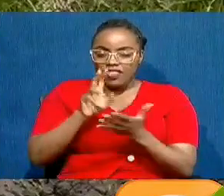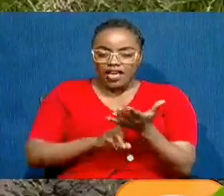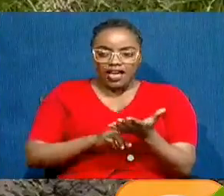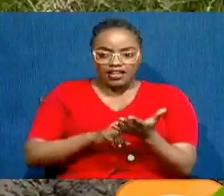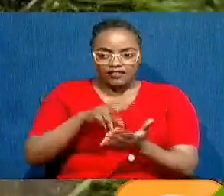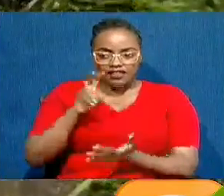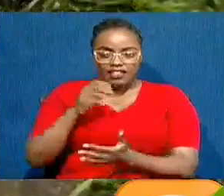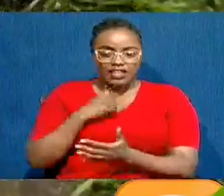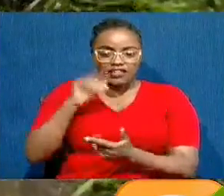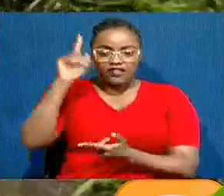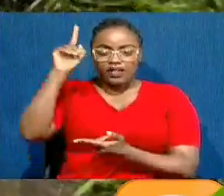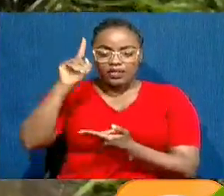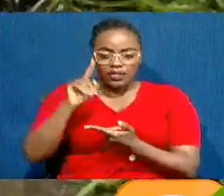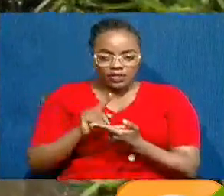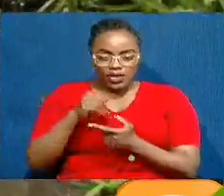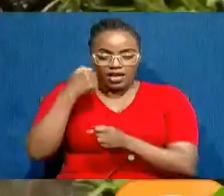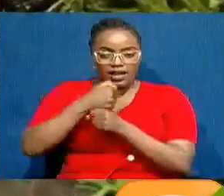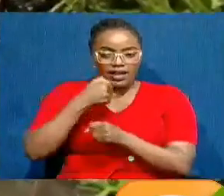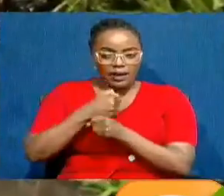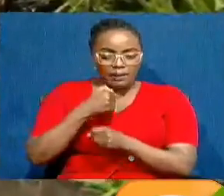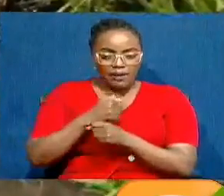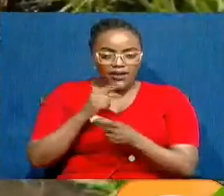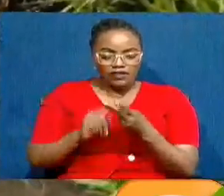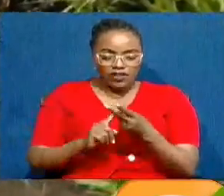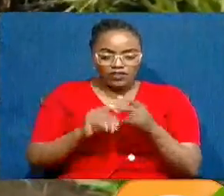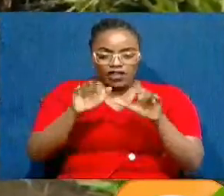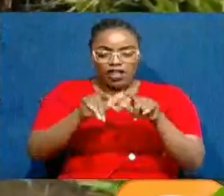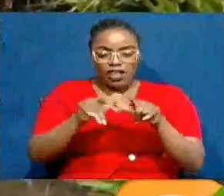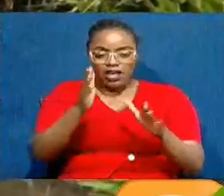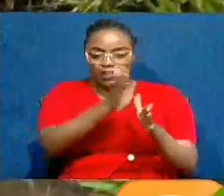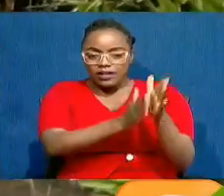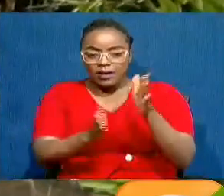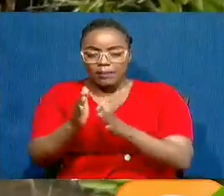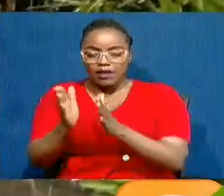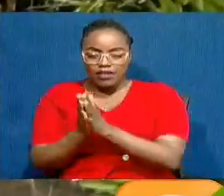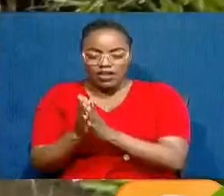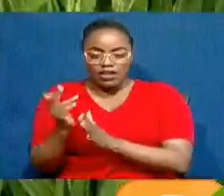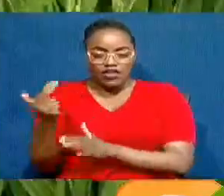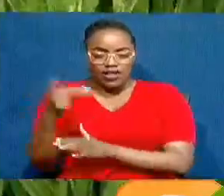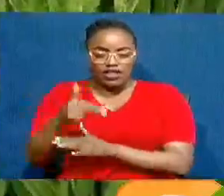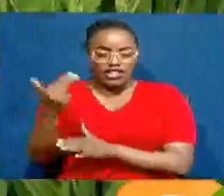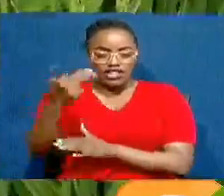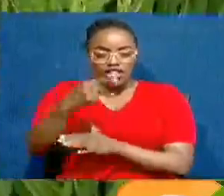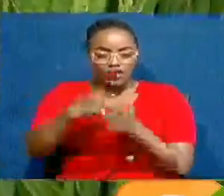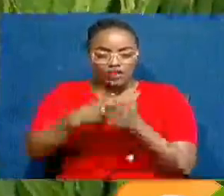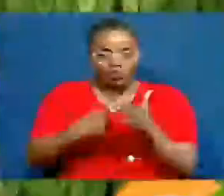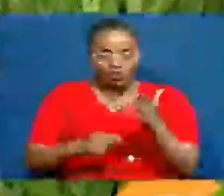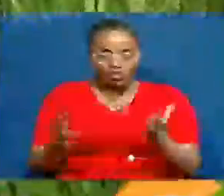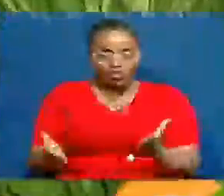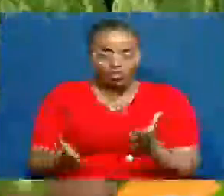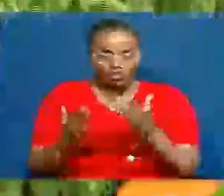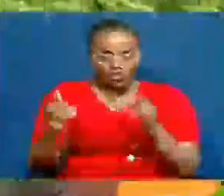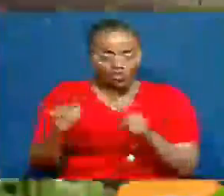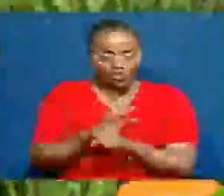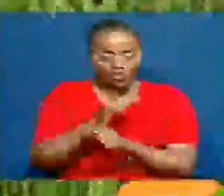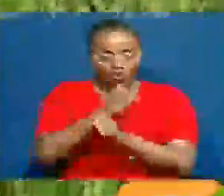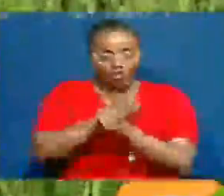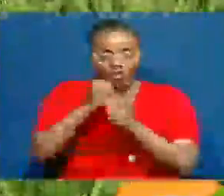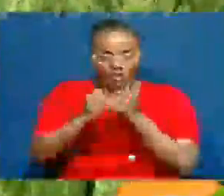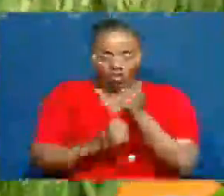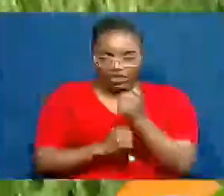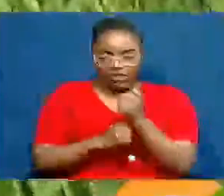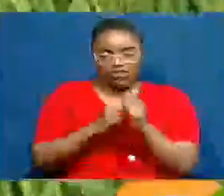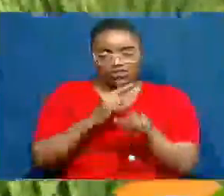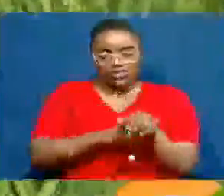advantages. It reduces labor, land preparation and irrigation costs, boosts total yield per unit area over